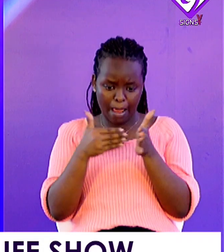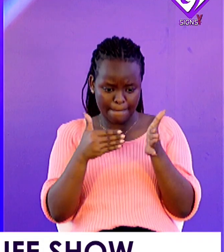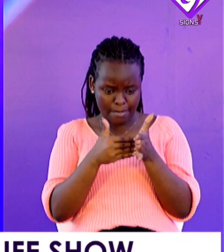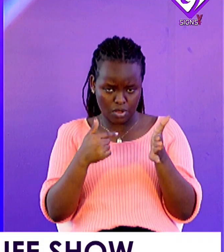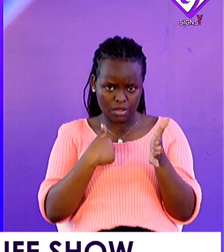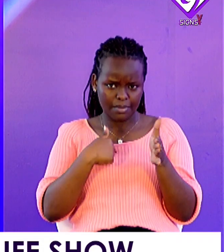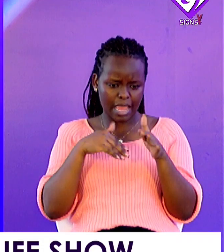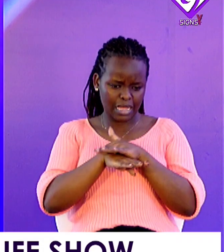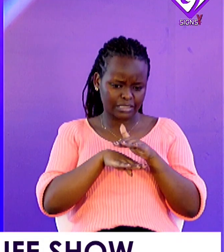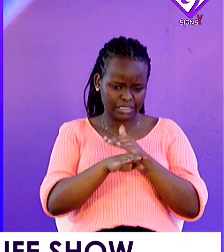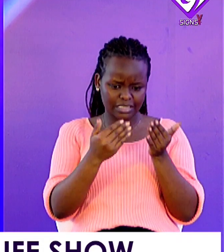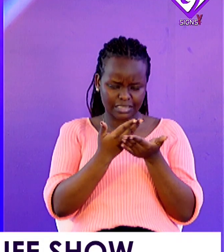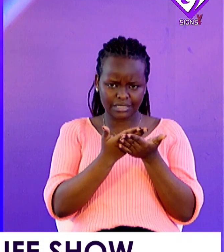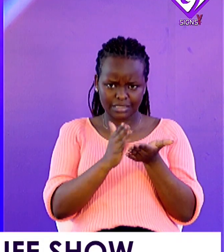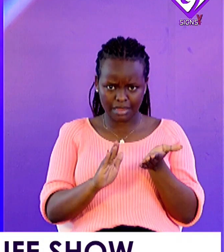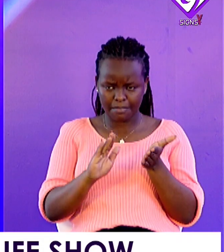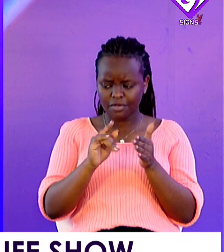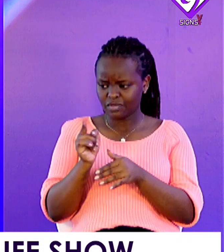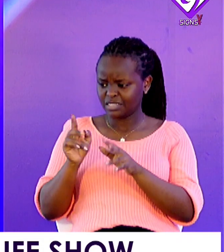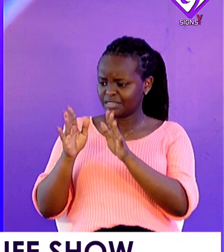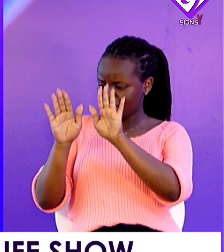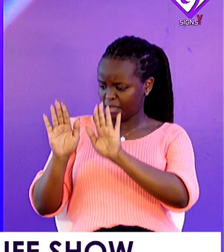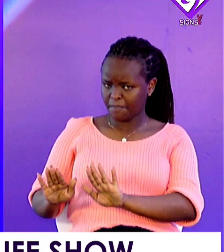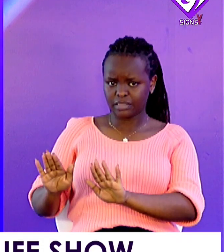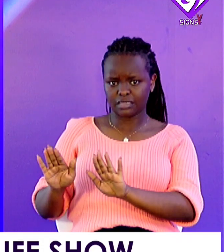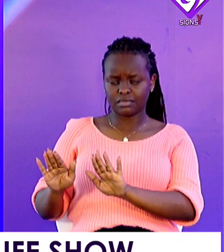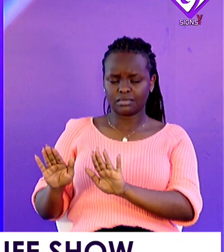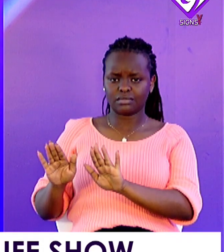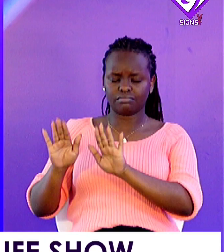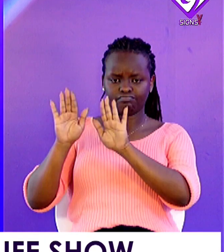accessing some of these vital